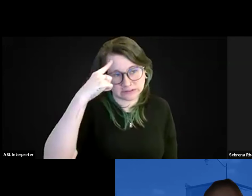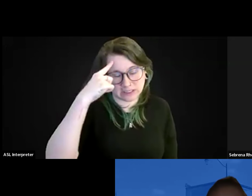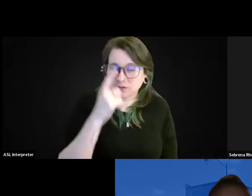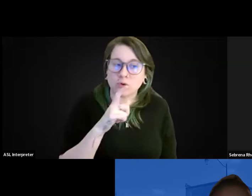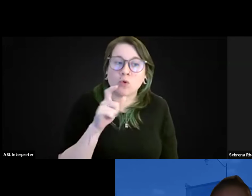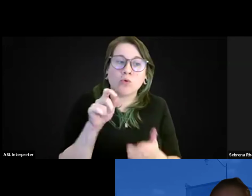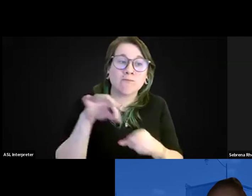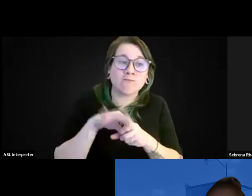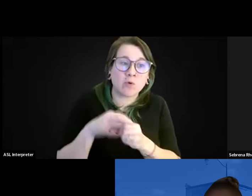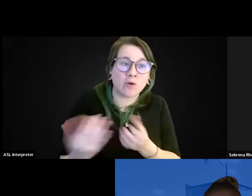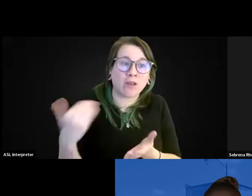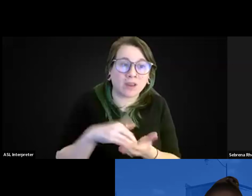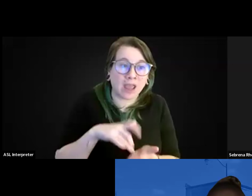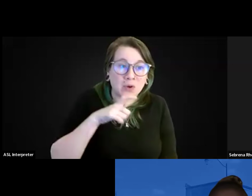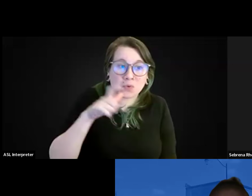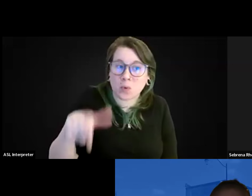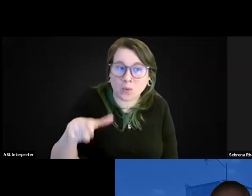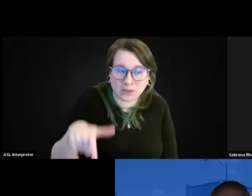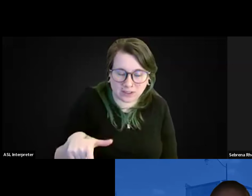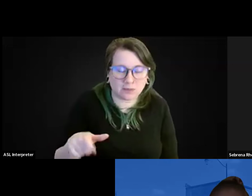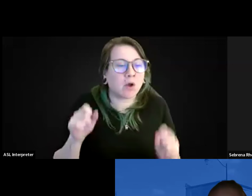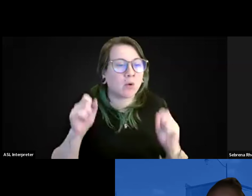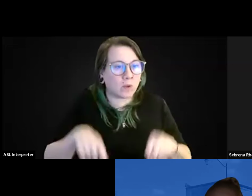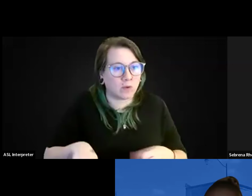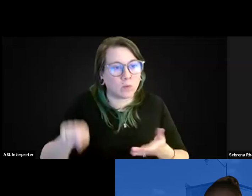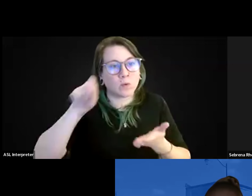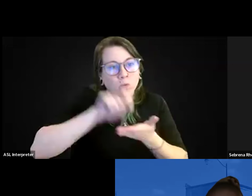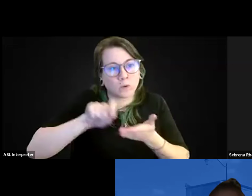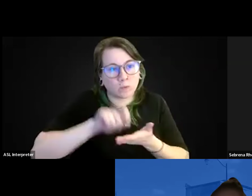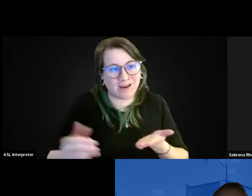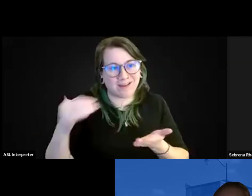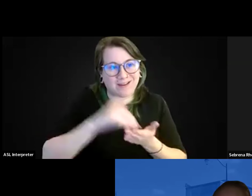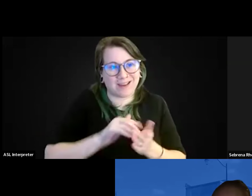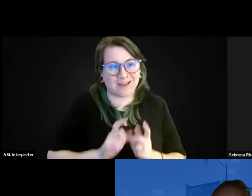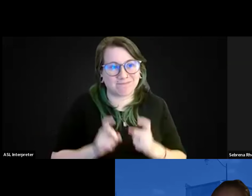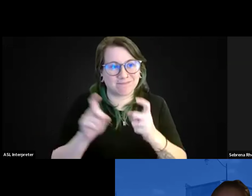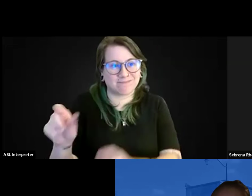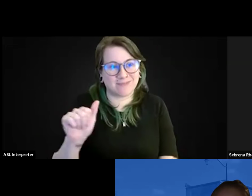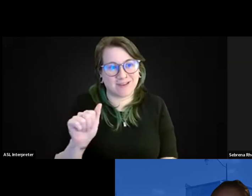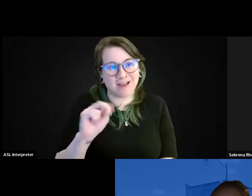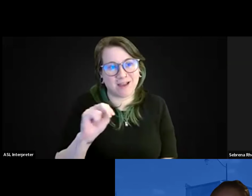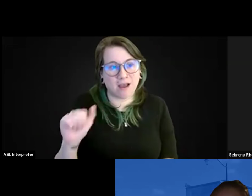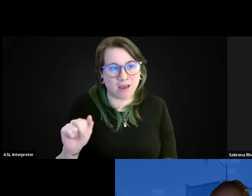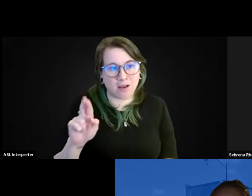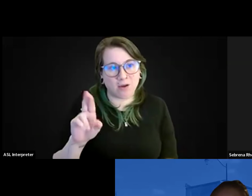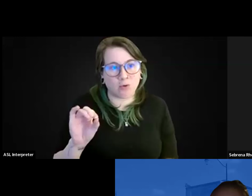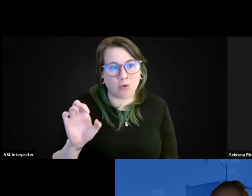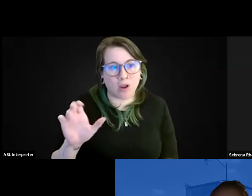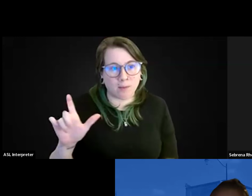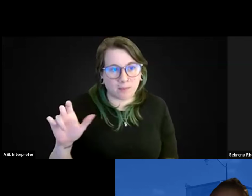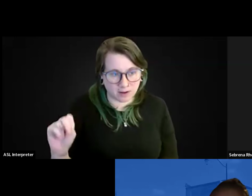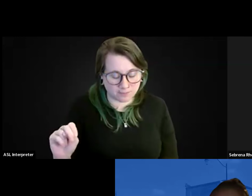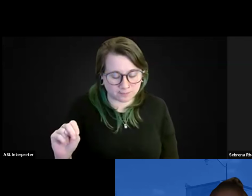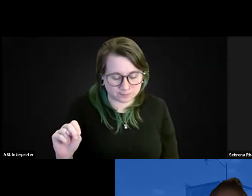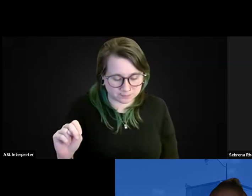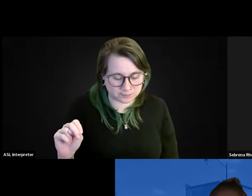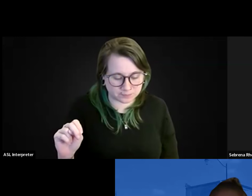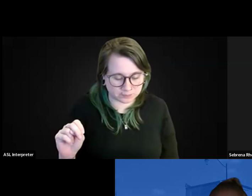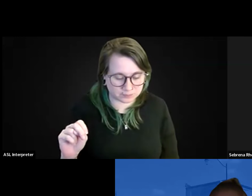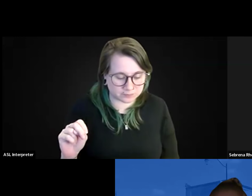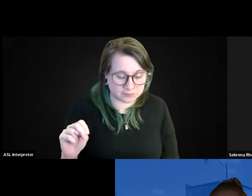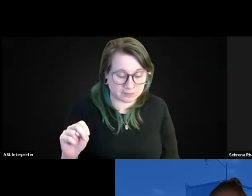check, but we will be reissuing that check to Commissioner Anna Roblin. And just as a